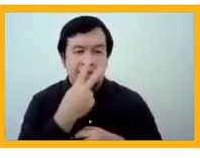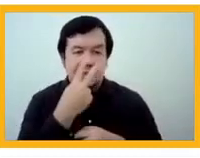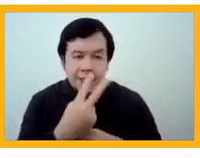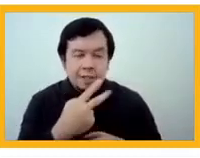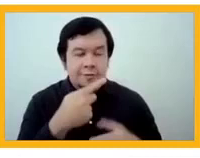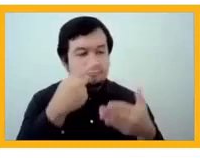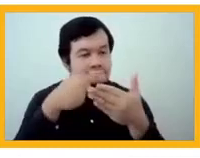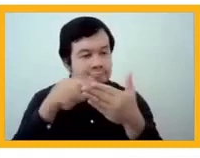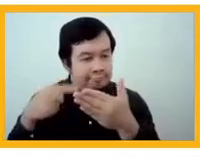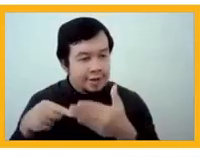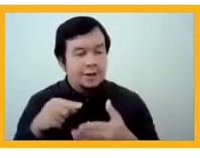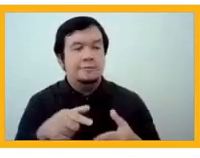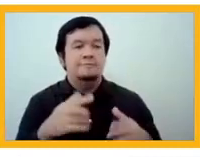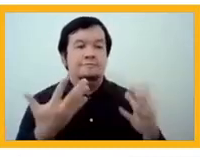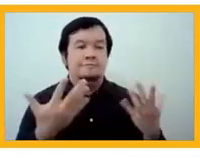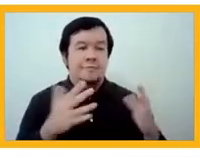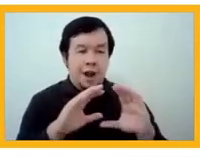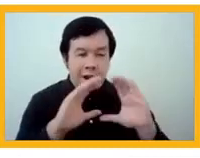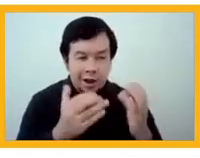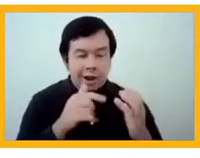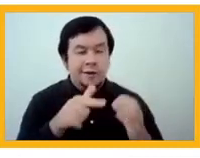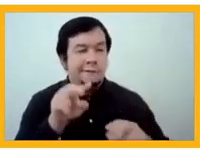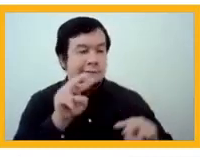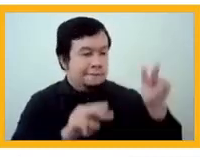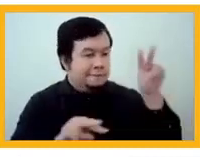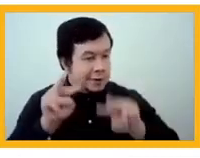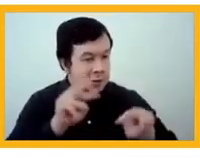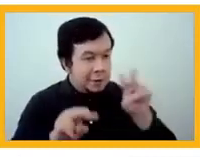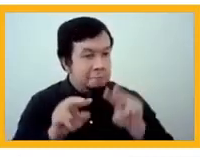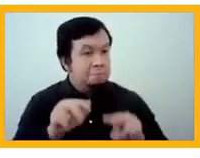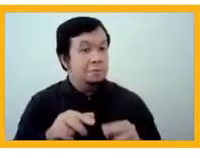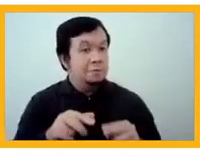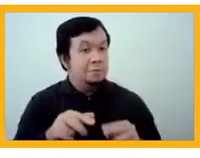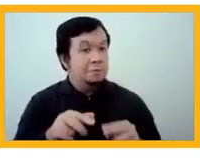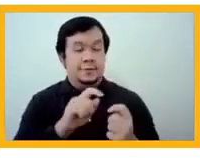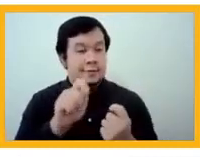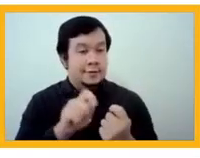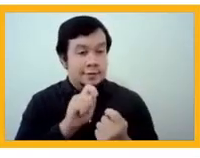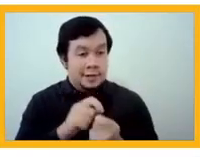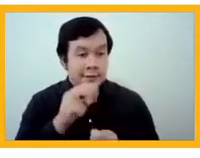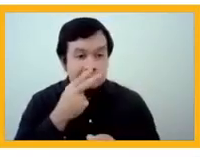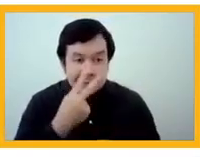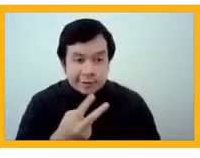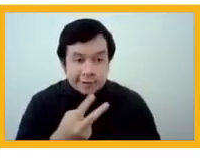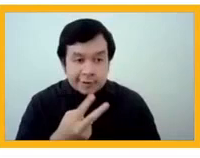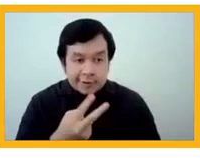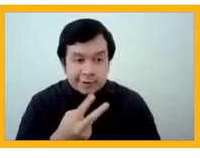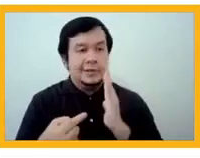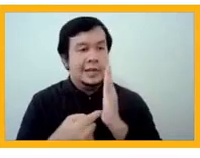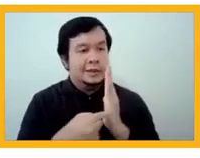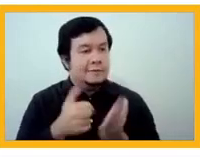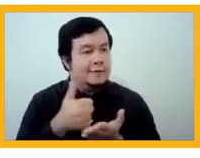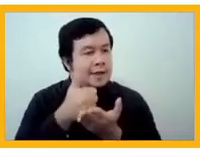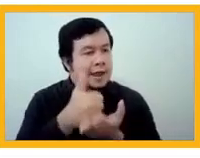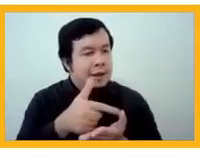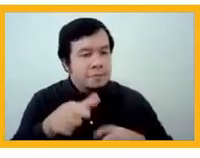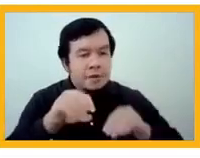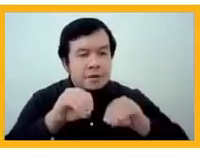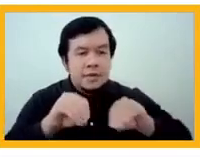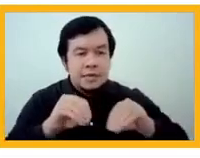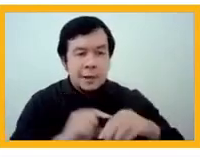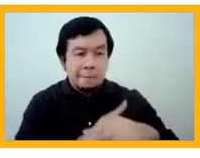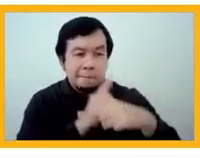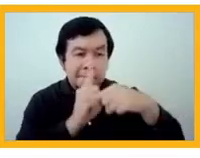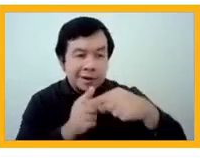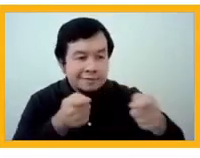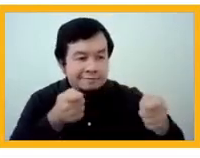so if used well, the technology allows you to alleviate constraints about pedagogy and governance, okay? Now, the bad news is despite all of